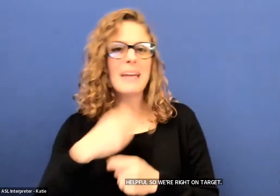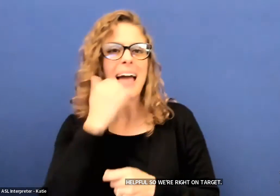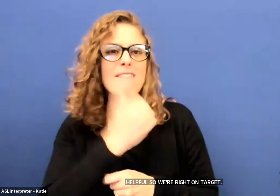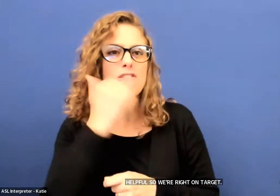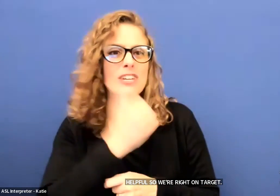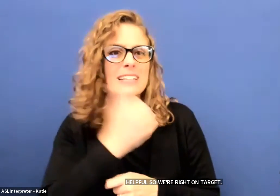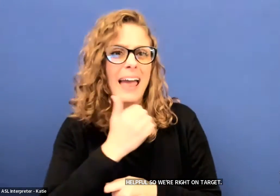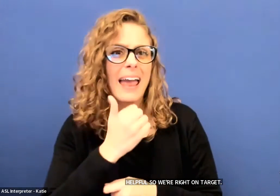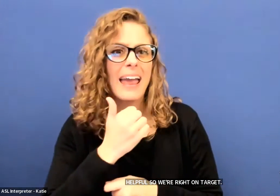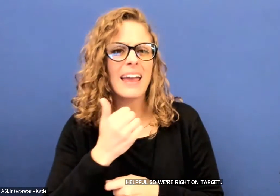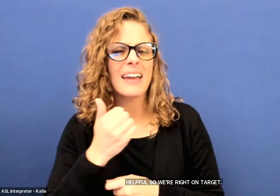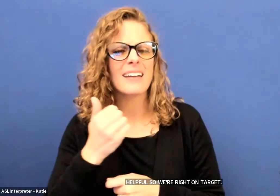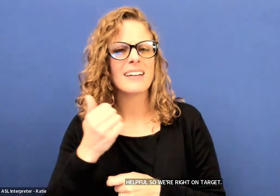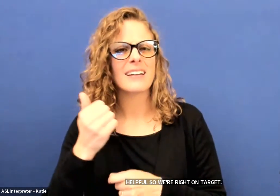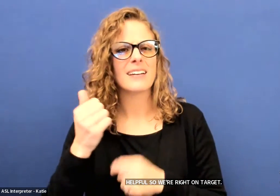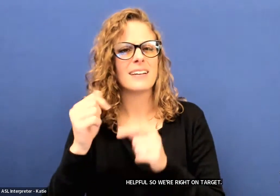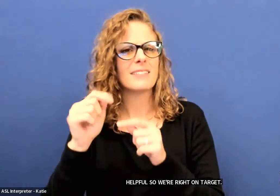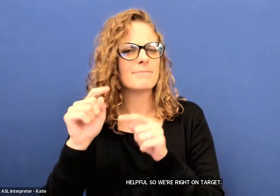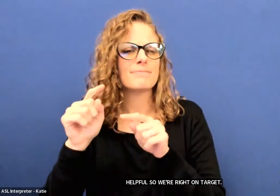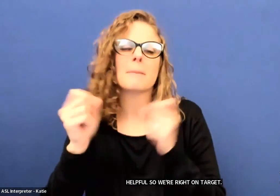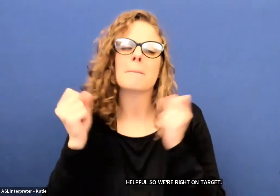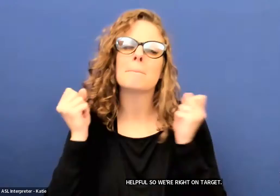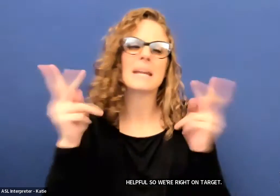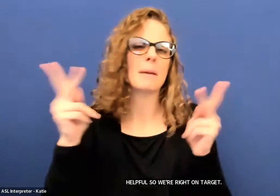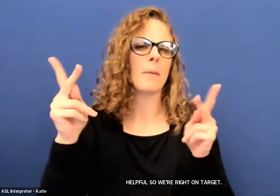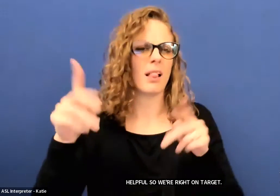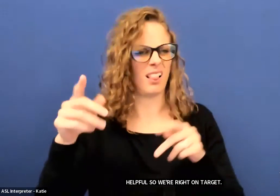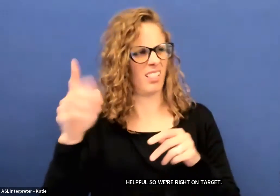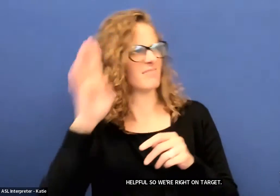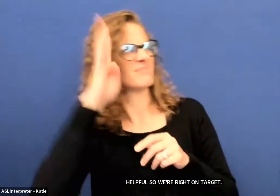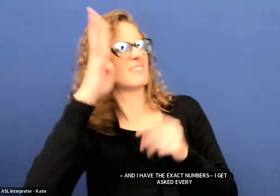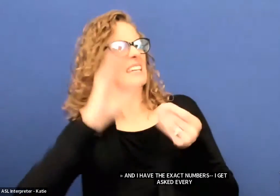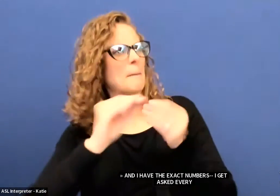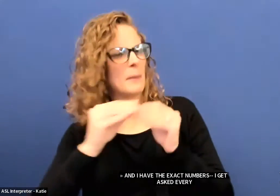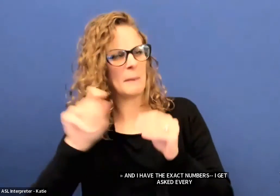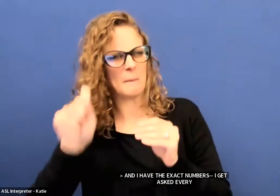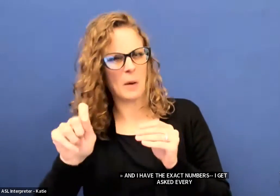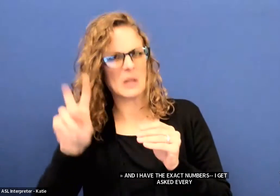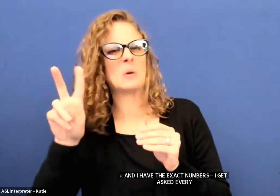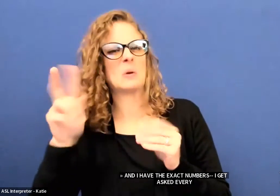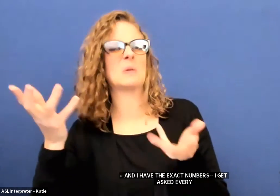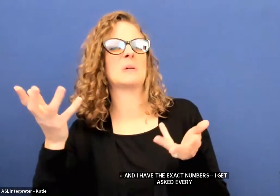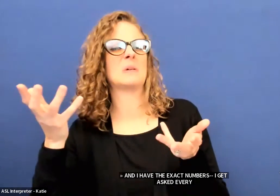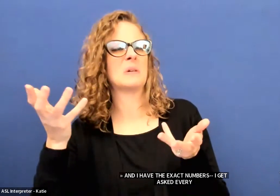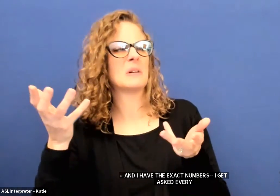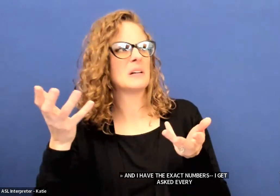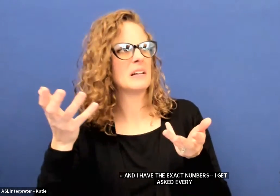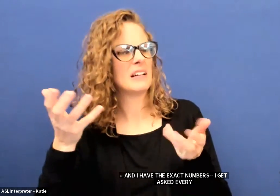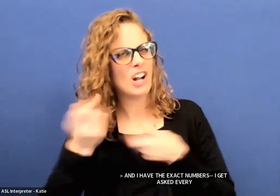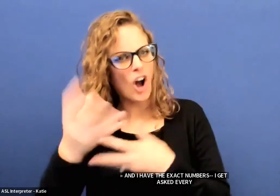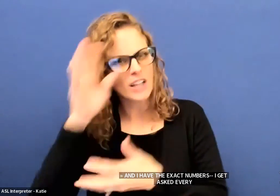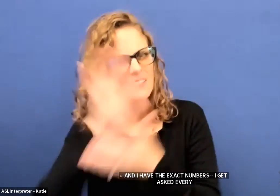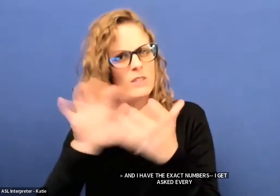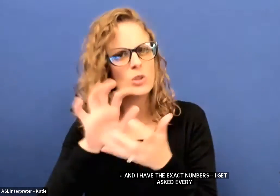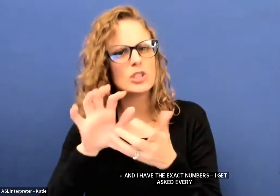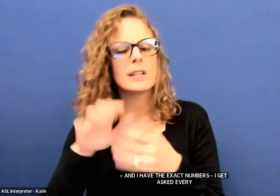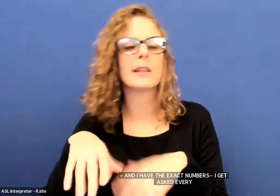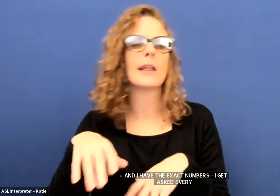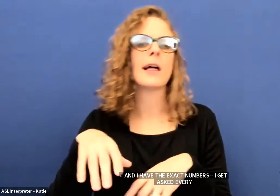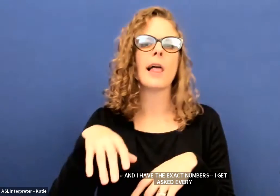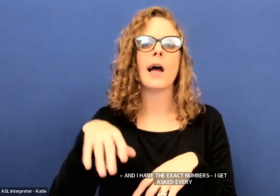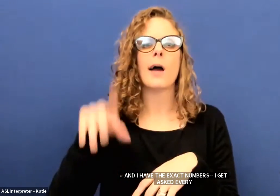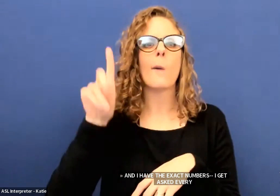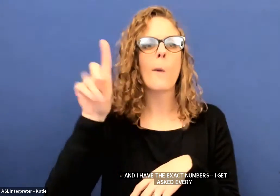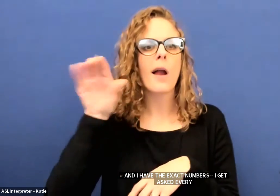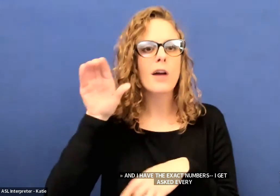practically every day about from various people, and where do you get these numbers from? And like you gave the 100,000, et